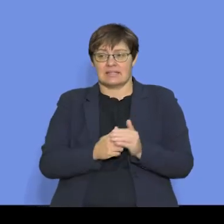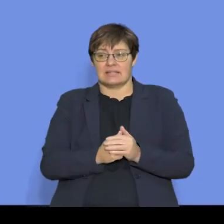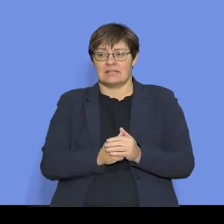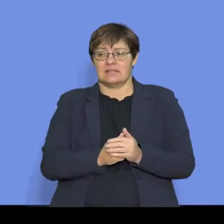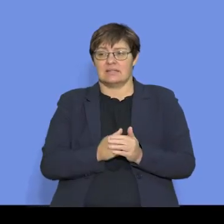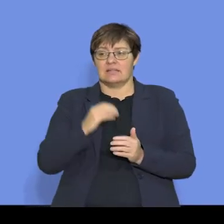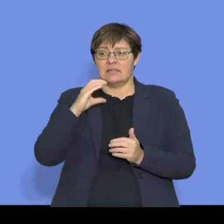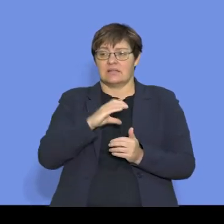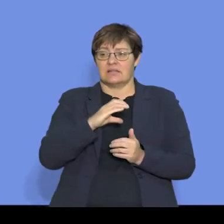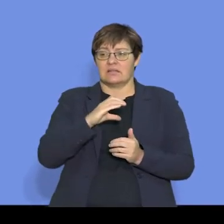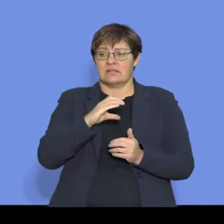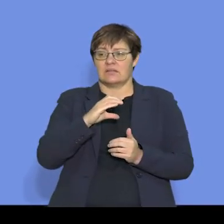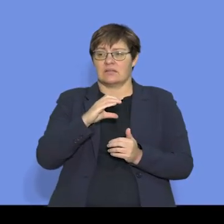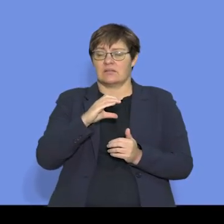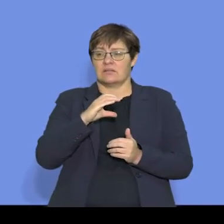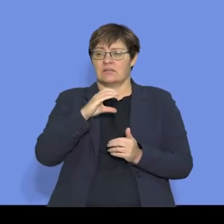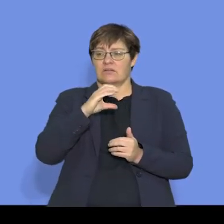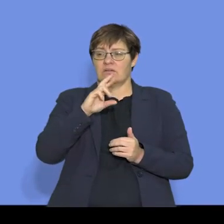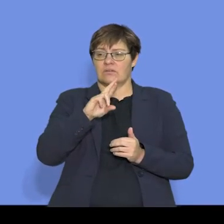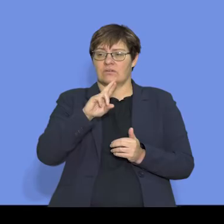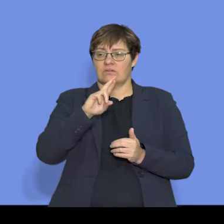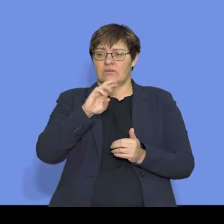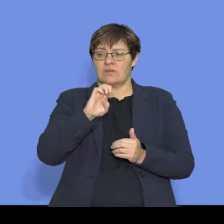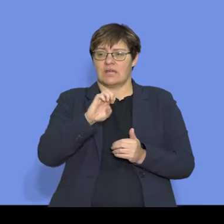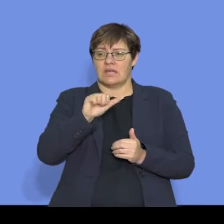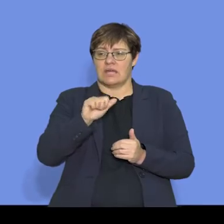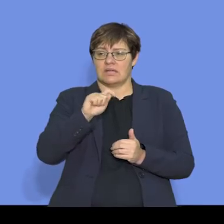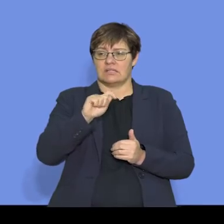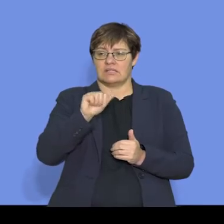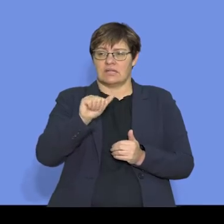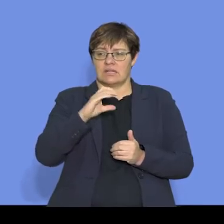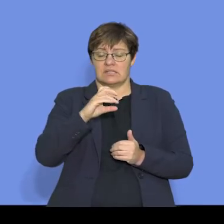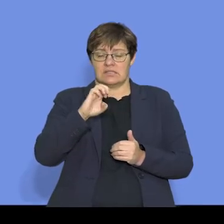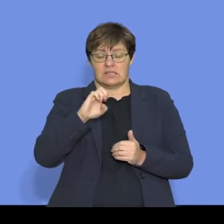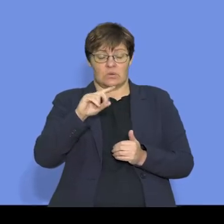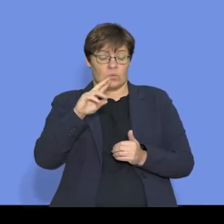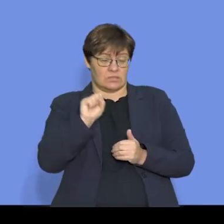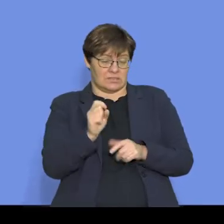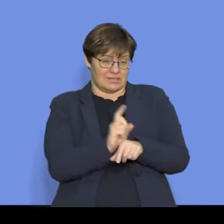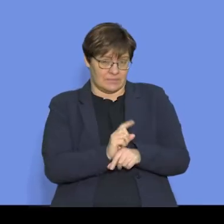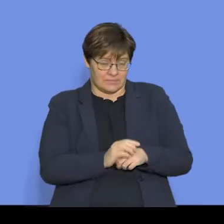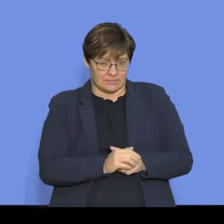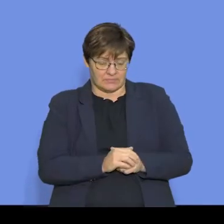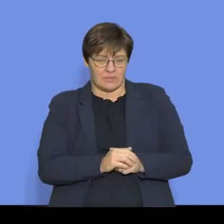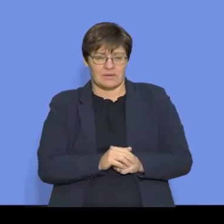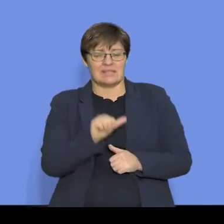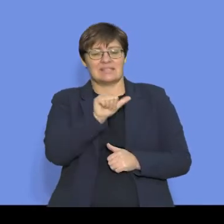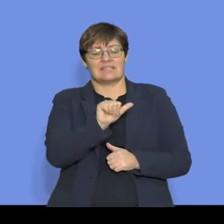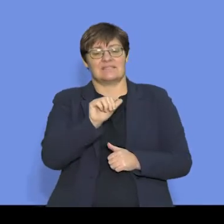the Cretaceous, the extinction of the dinosaurs. So that would have